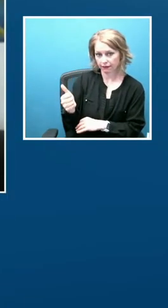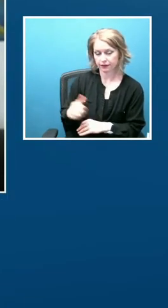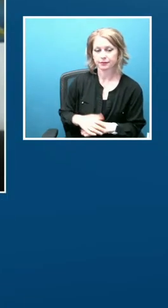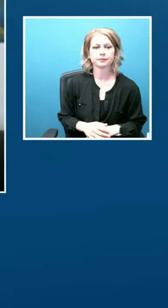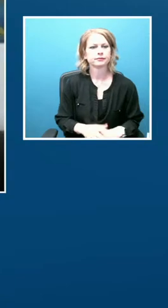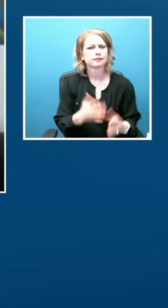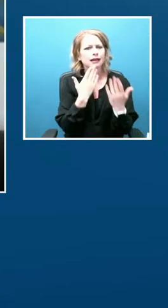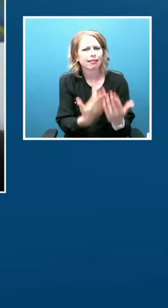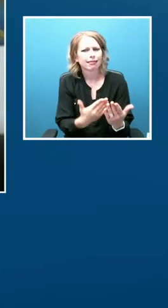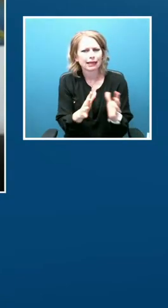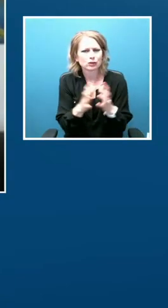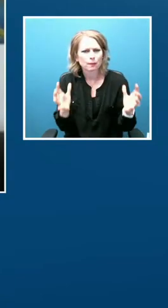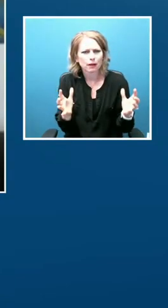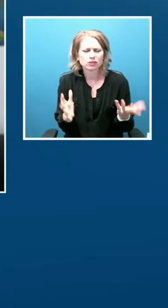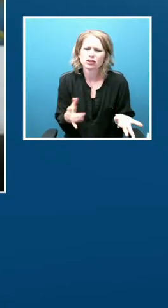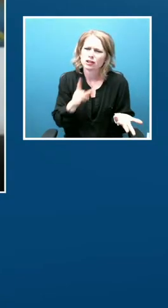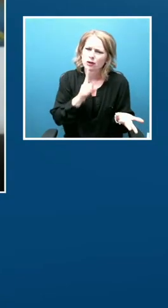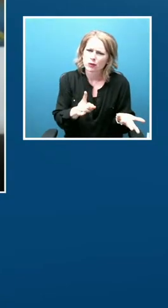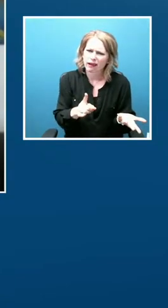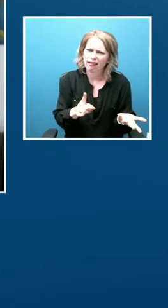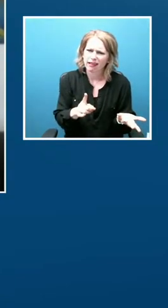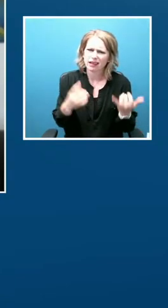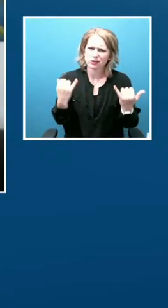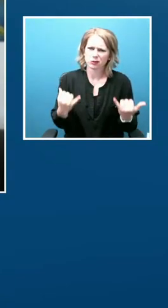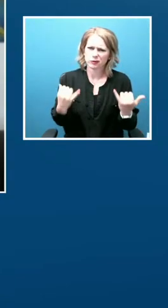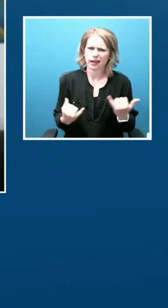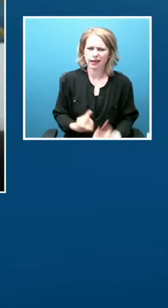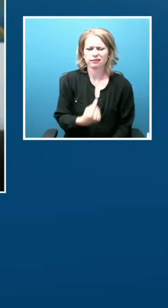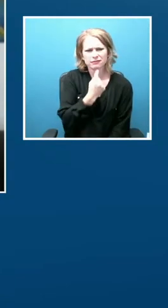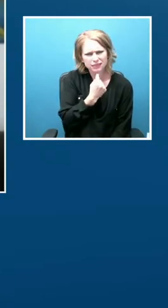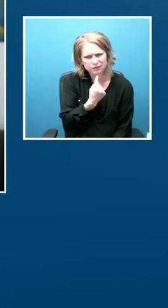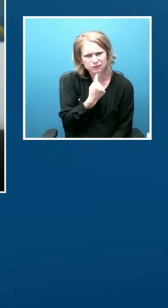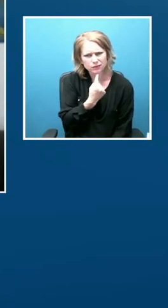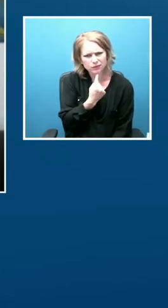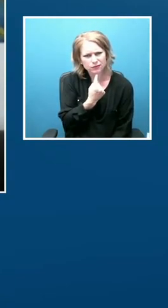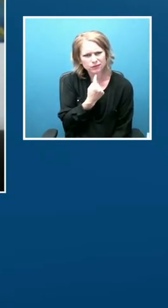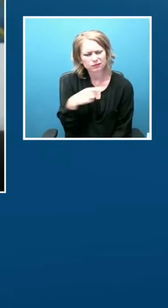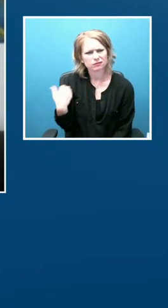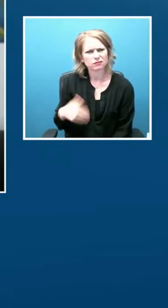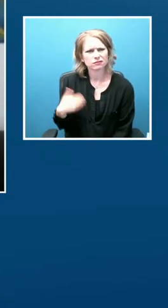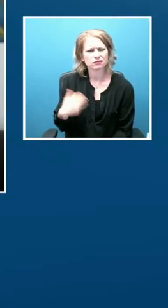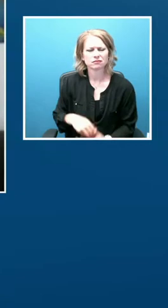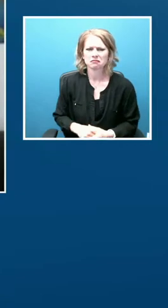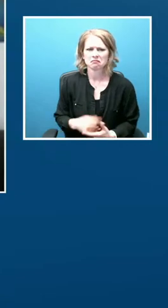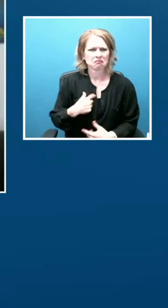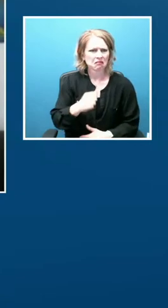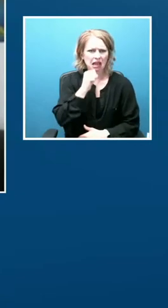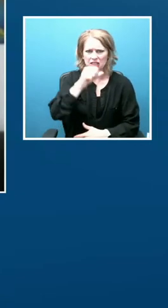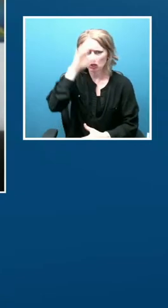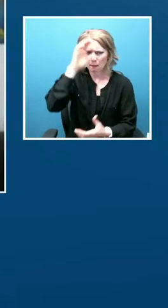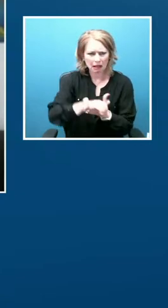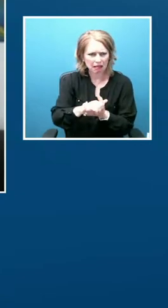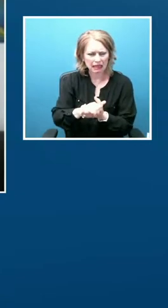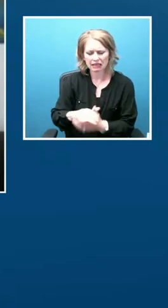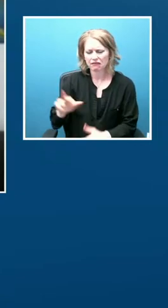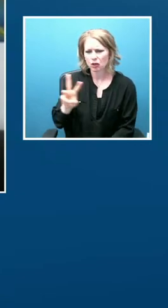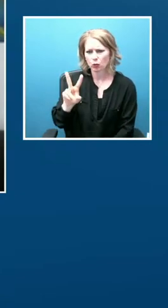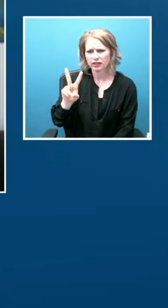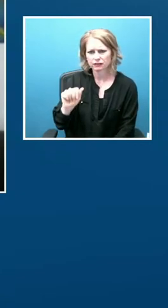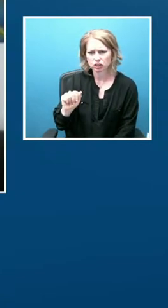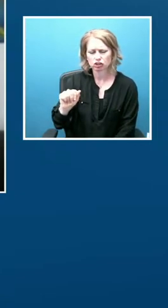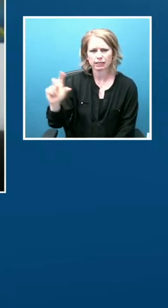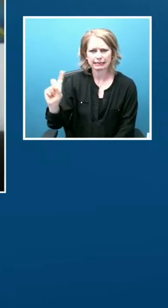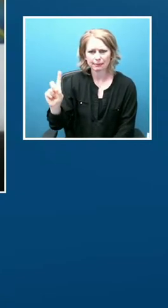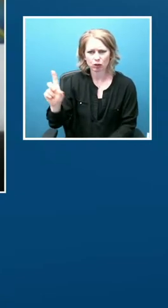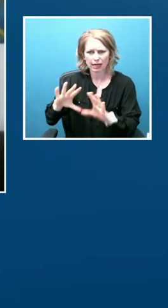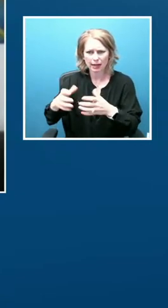I'm disappointed in what I've heard here today. I don't believe that the West Virginia Democratic Party has been nearly